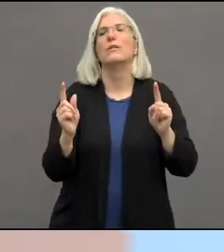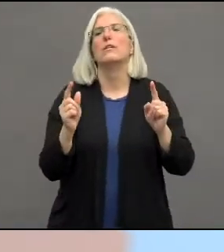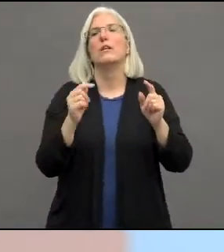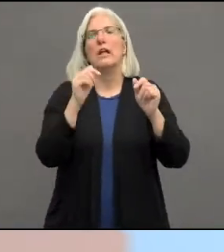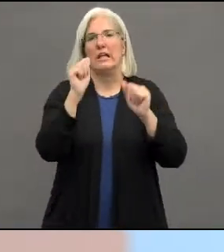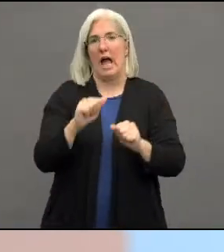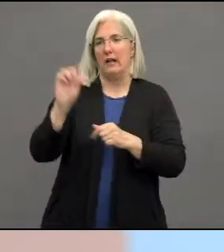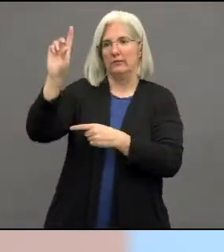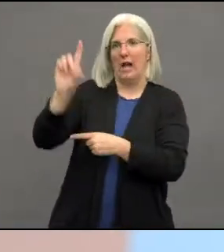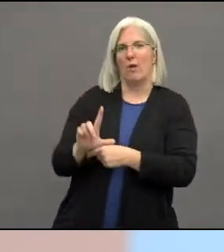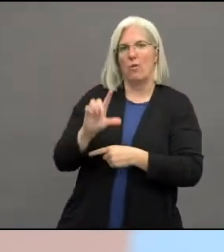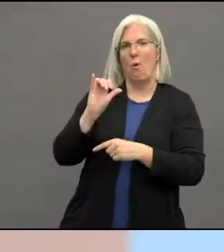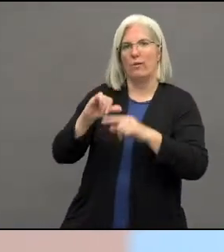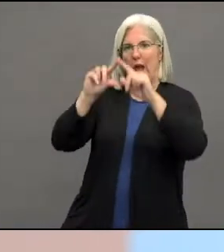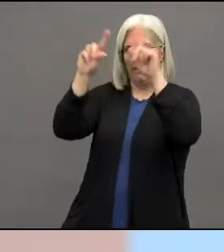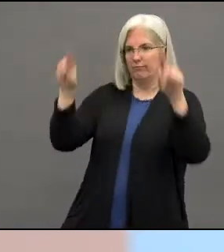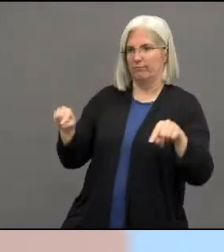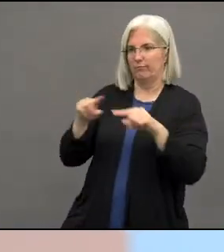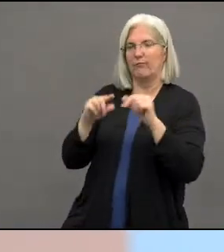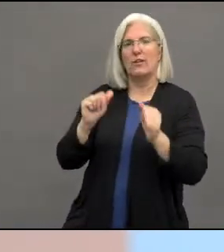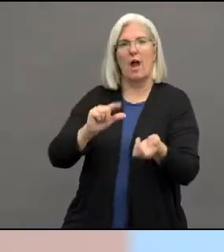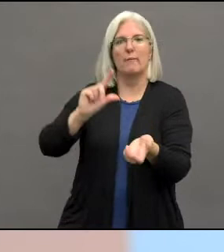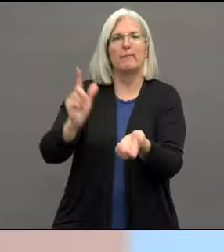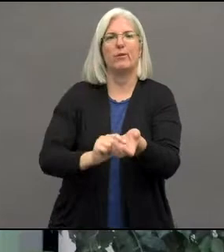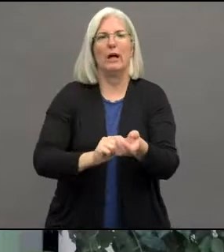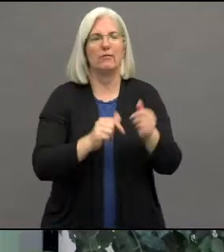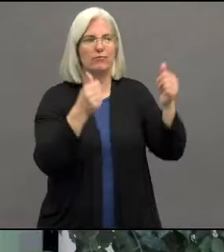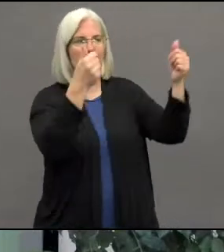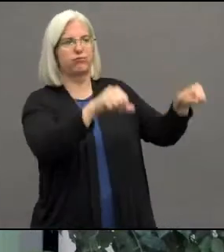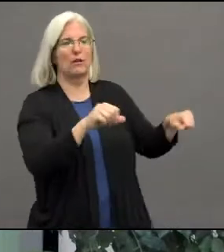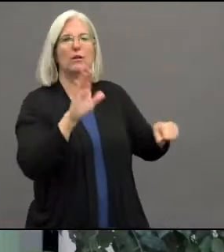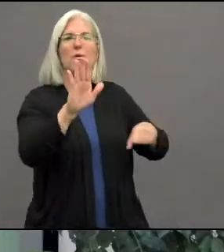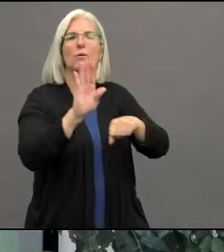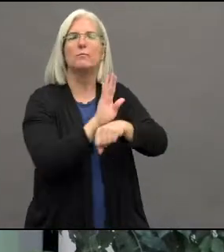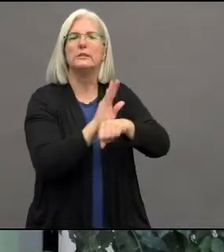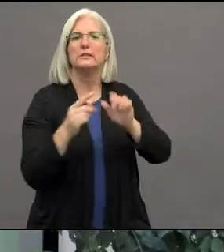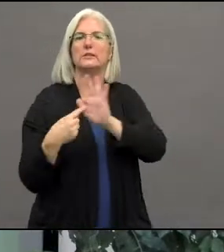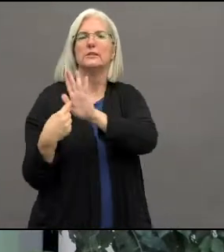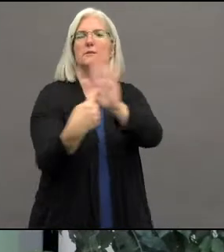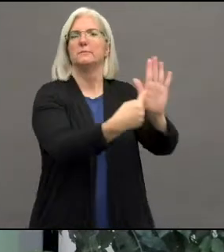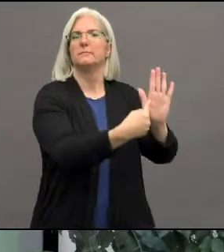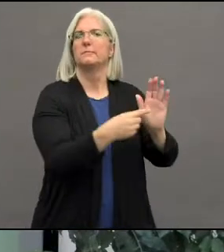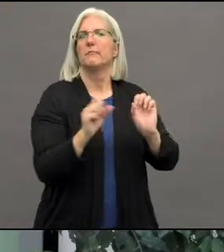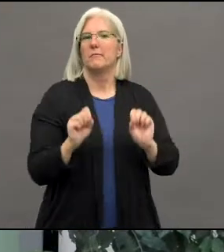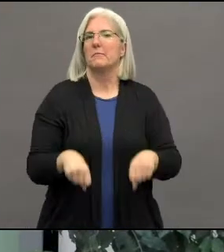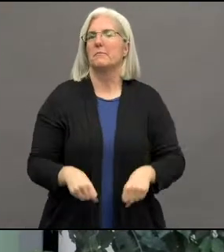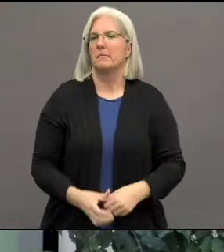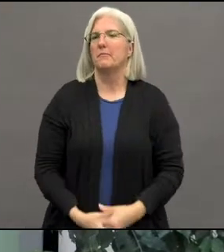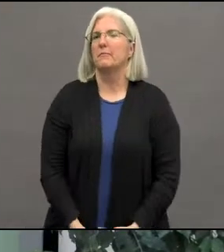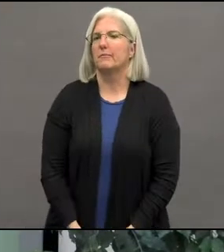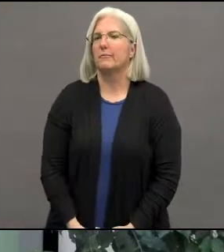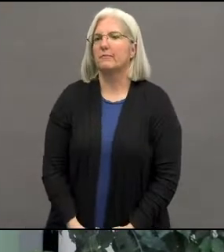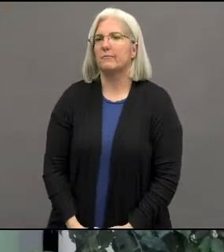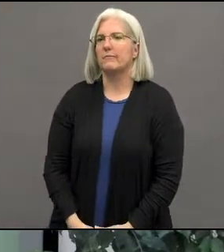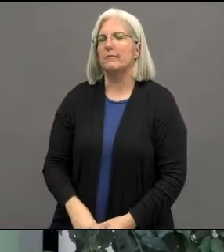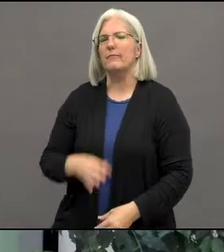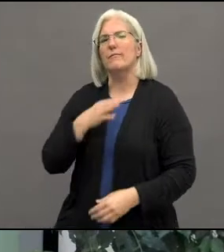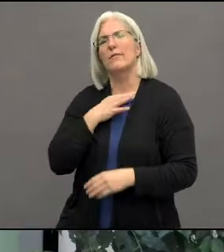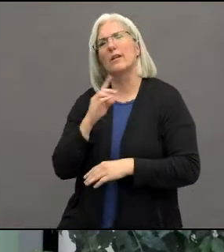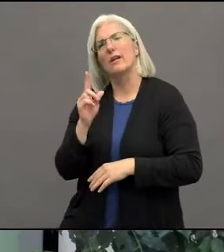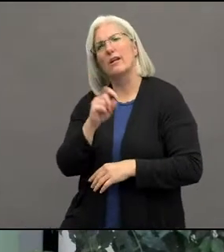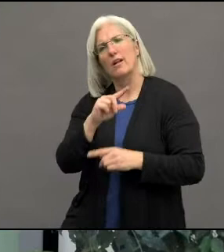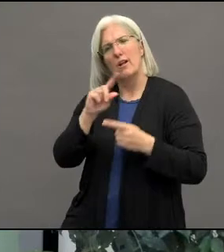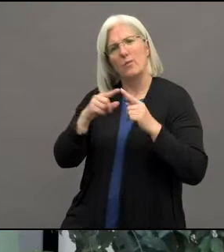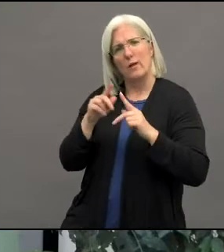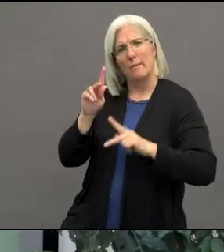them and place them outside your business. And when people call to report a concern, we want you to know